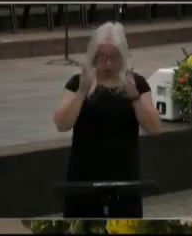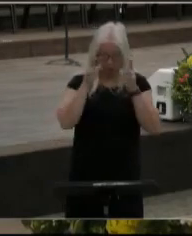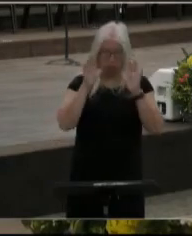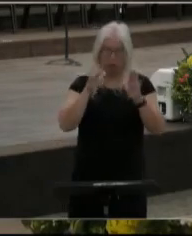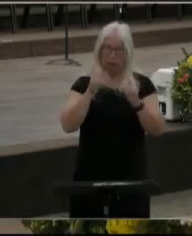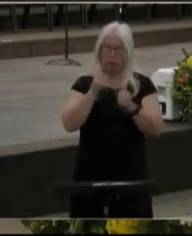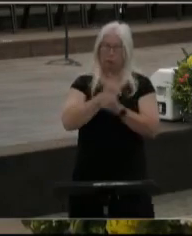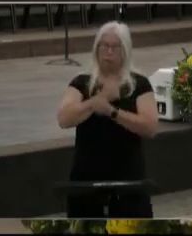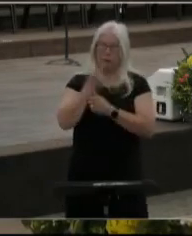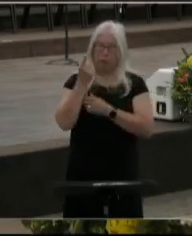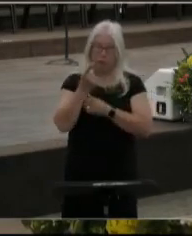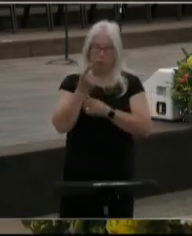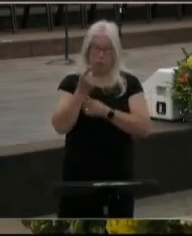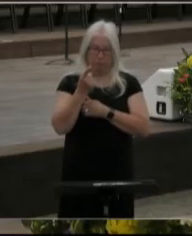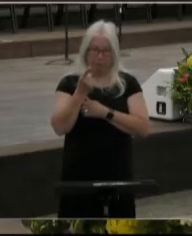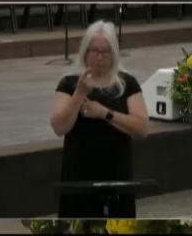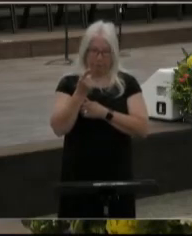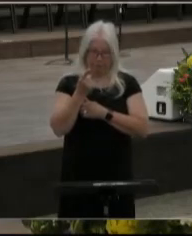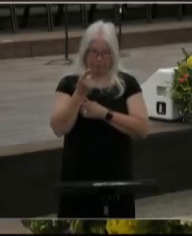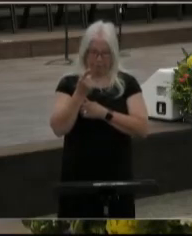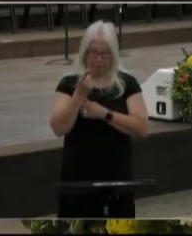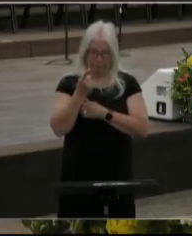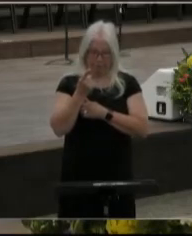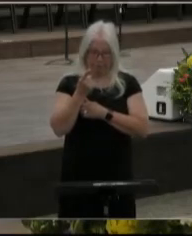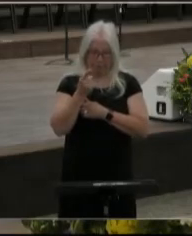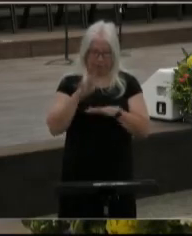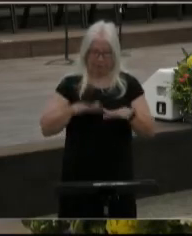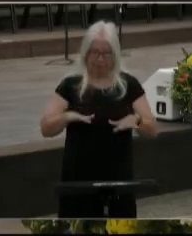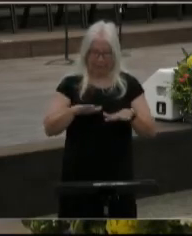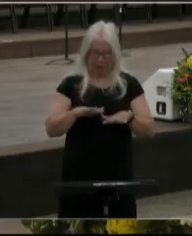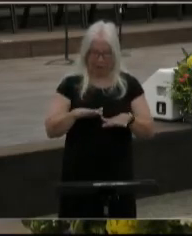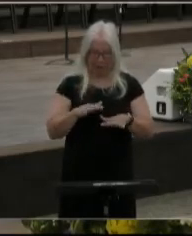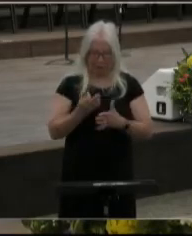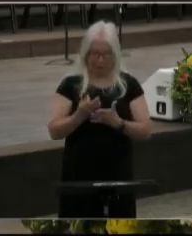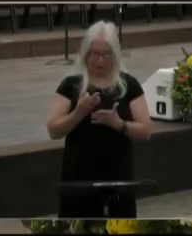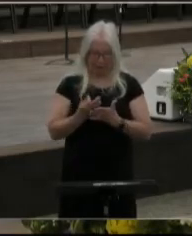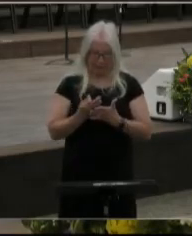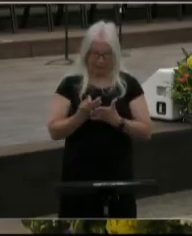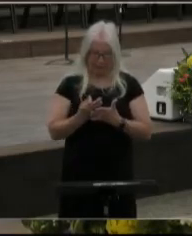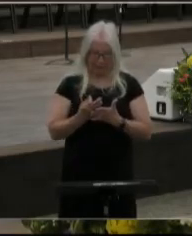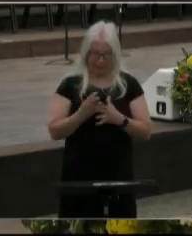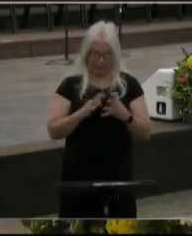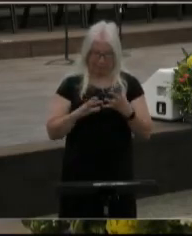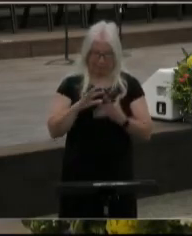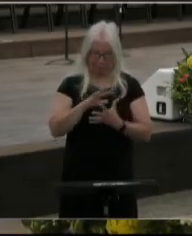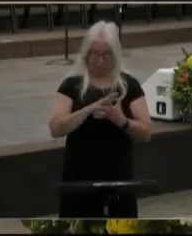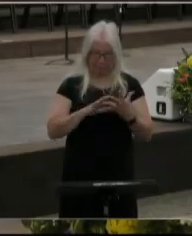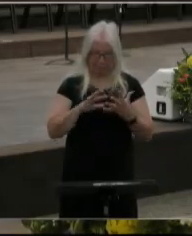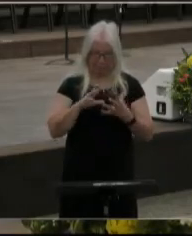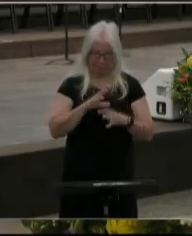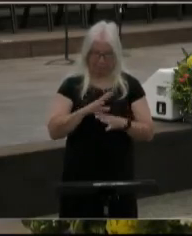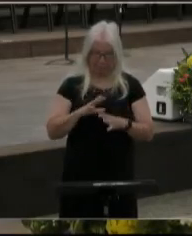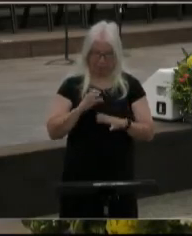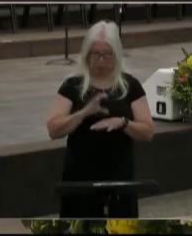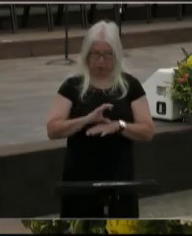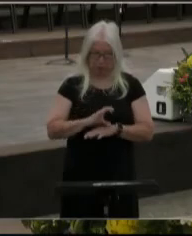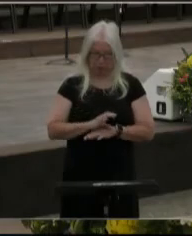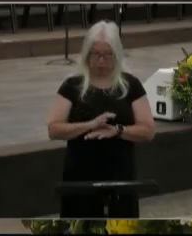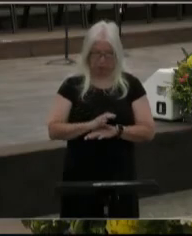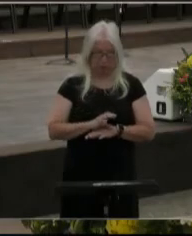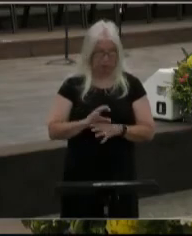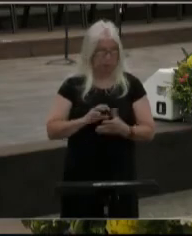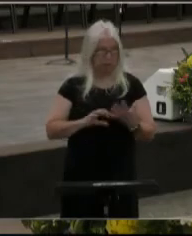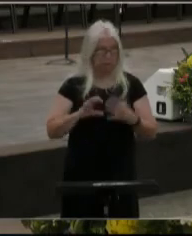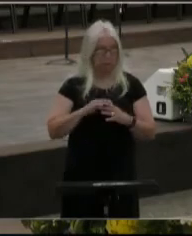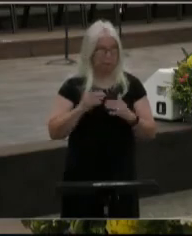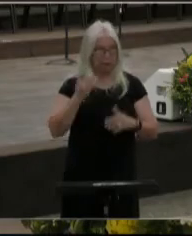great. Father, we love you. This area of finances, God, it gets muddled and muddy and murky in the church. It just gets